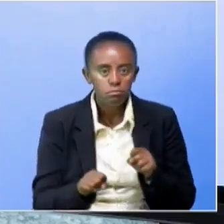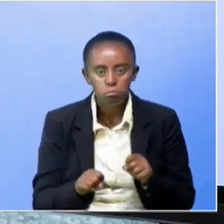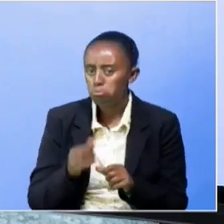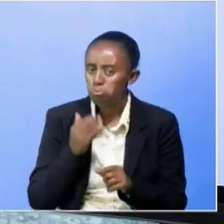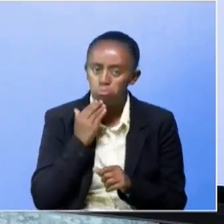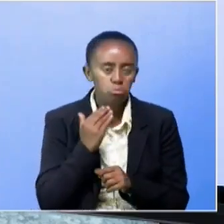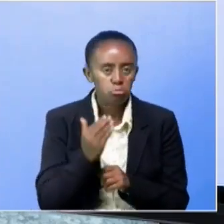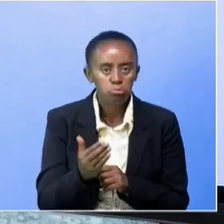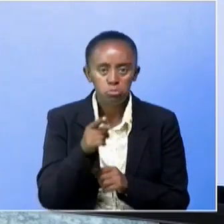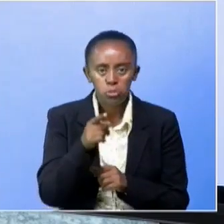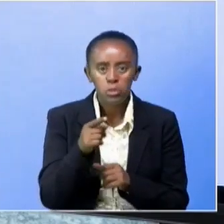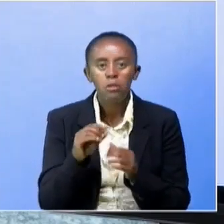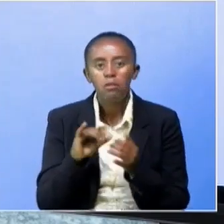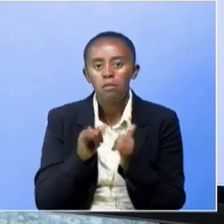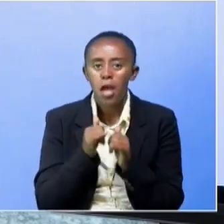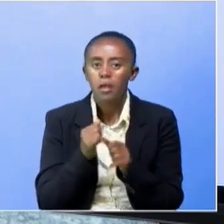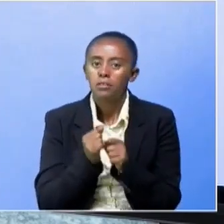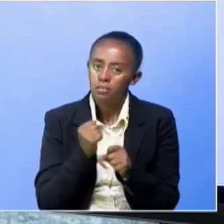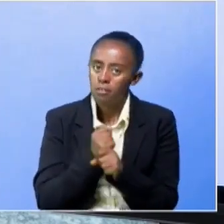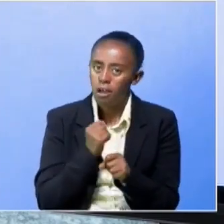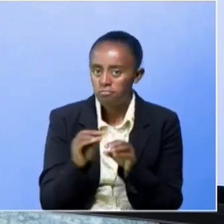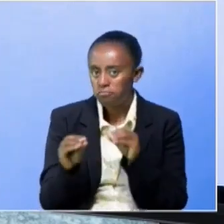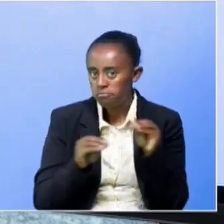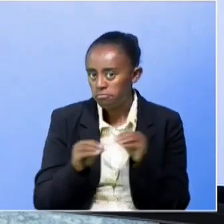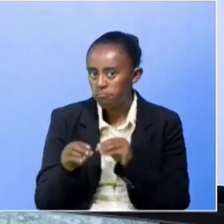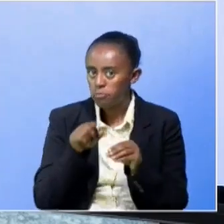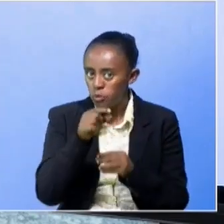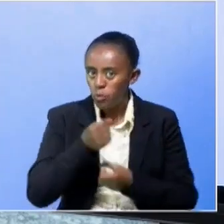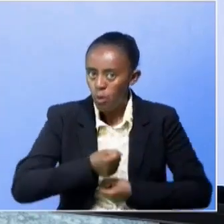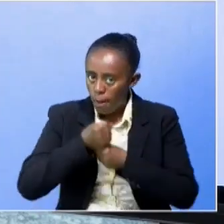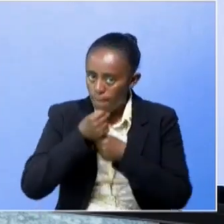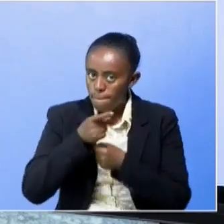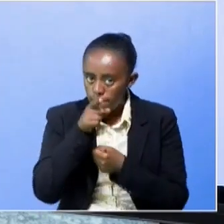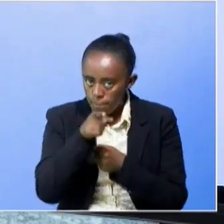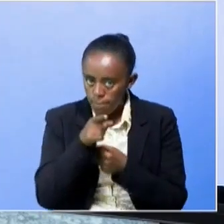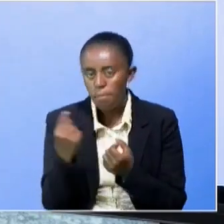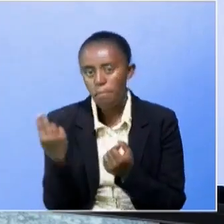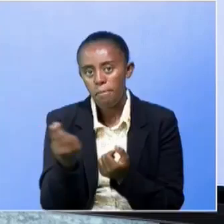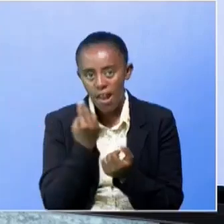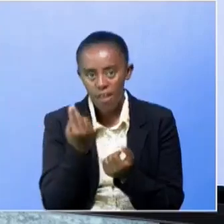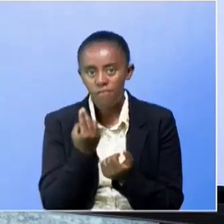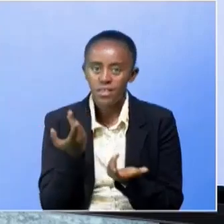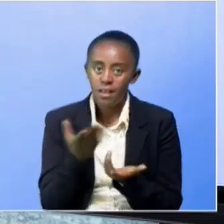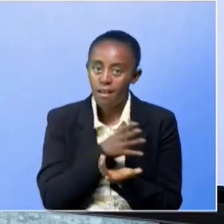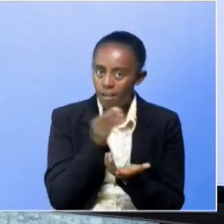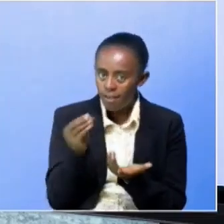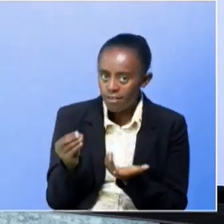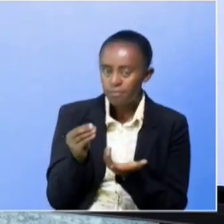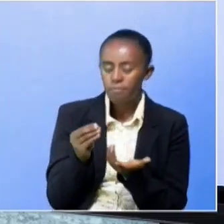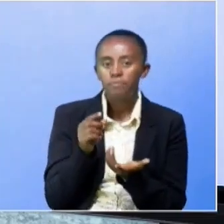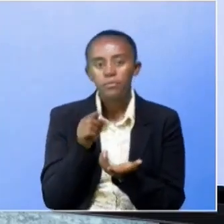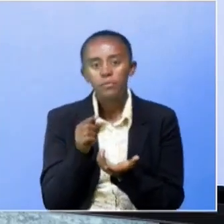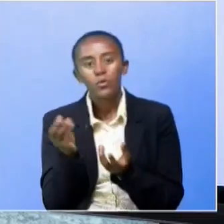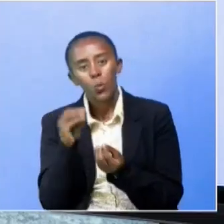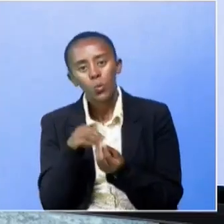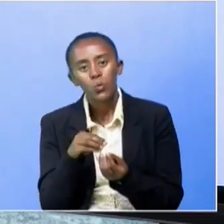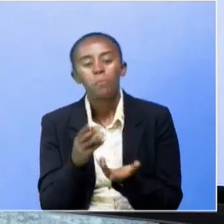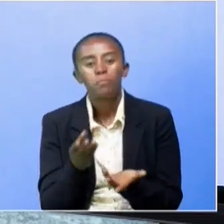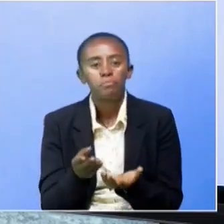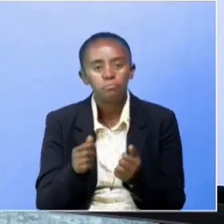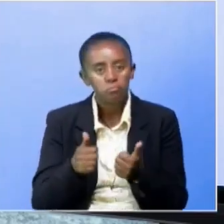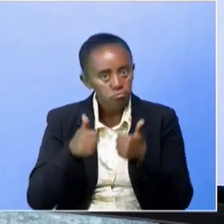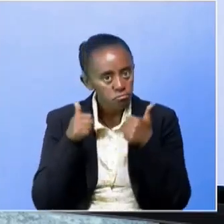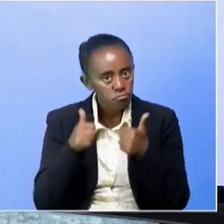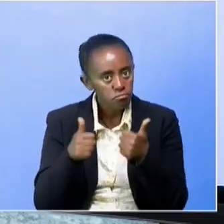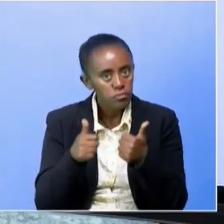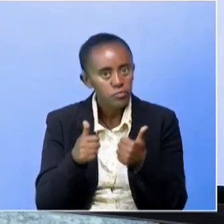good exercise for you. So it will have health benefits, and it will also be great